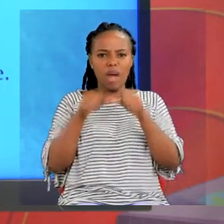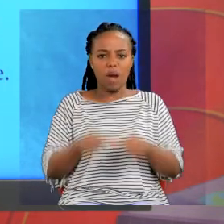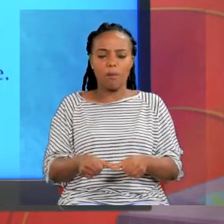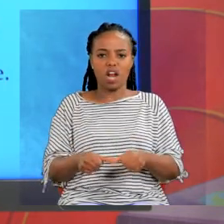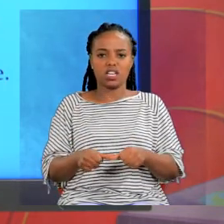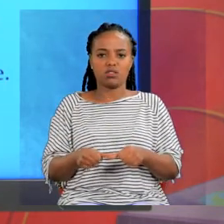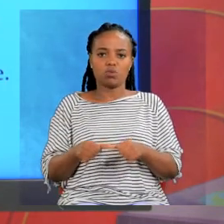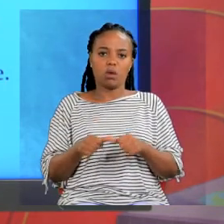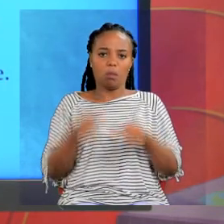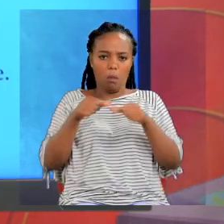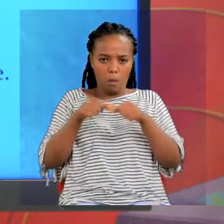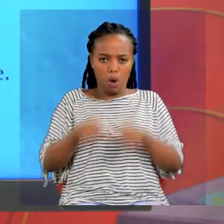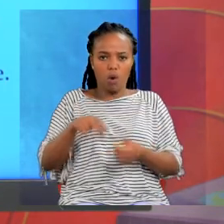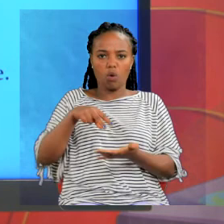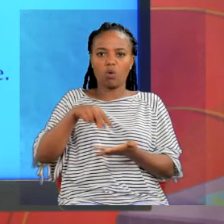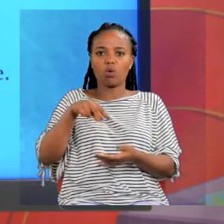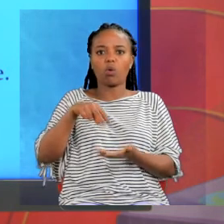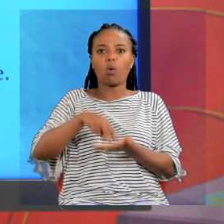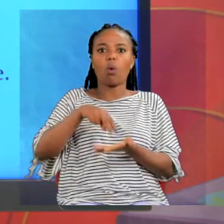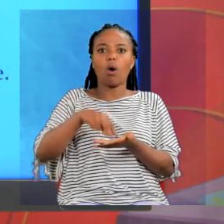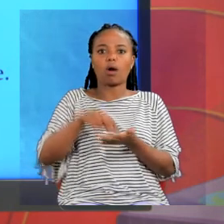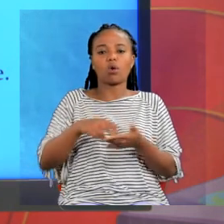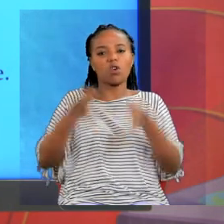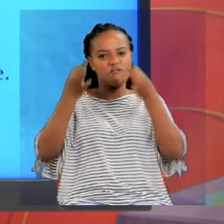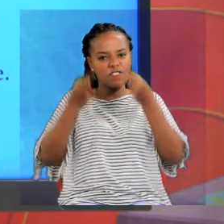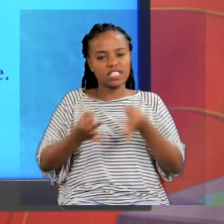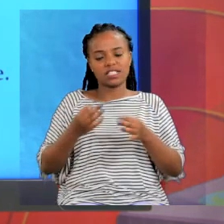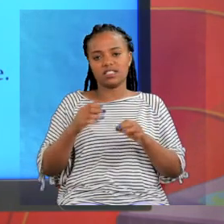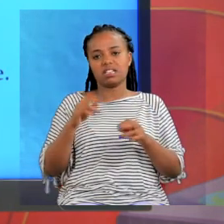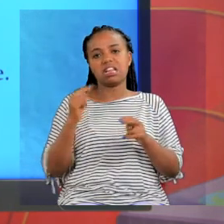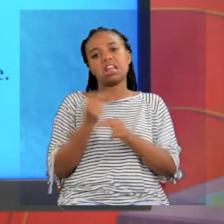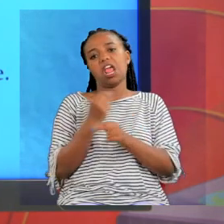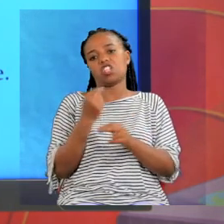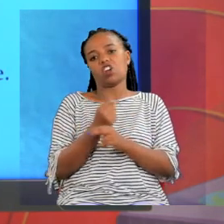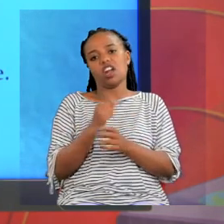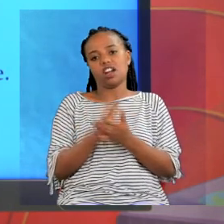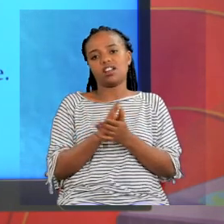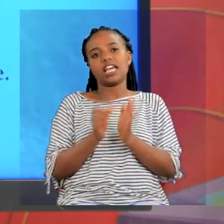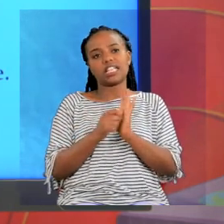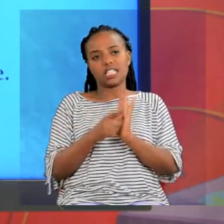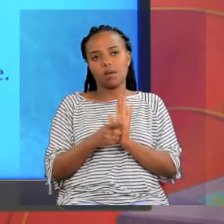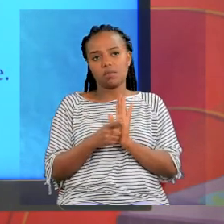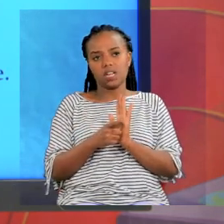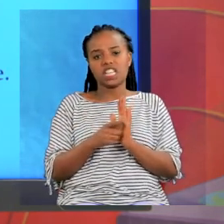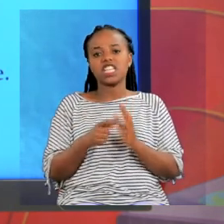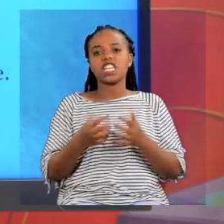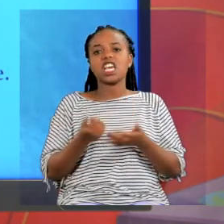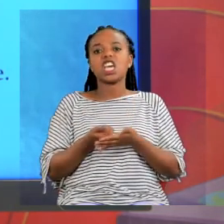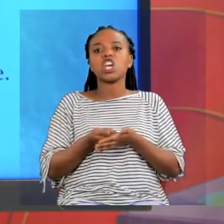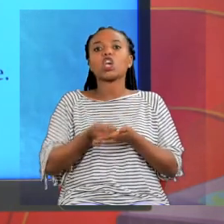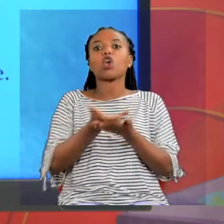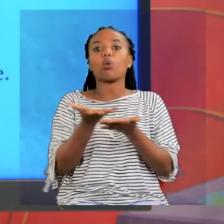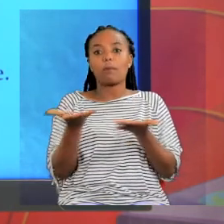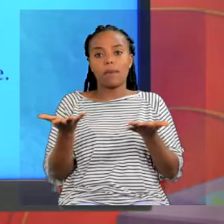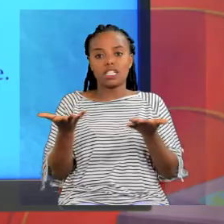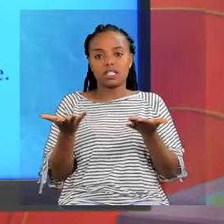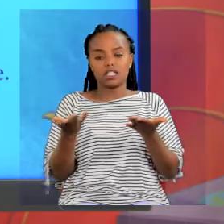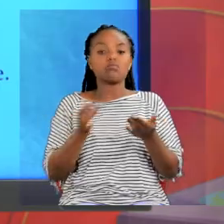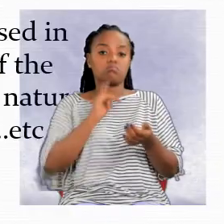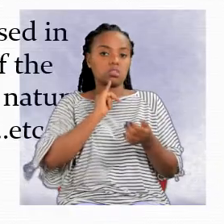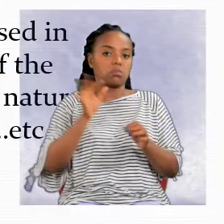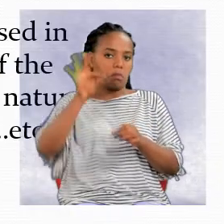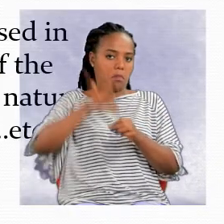relatively fixed in nature. For example, if you take equipment, it's a plant